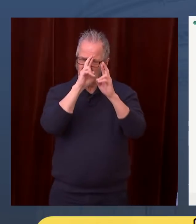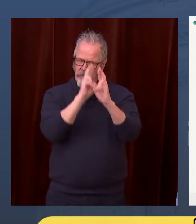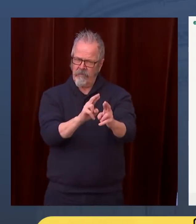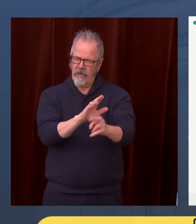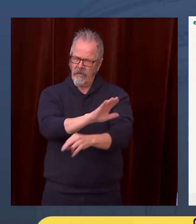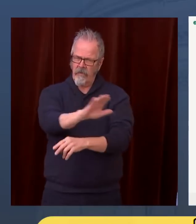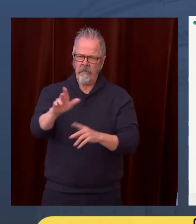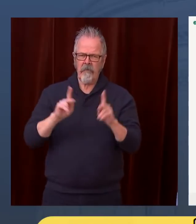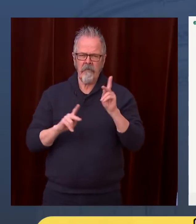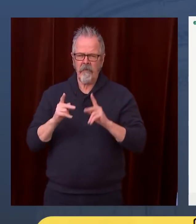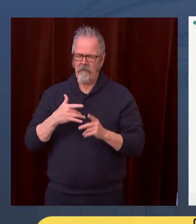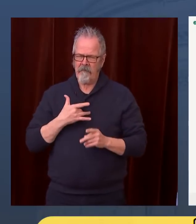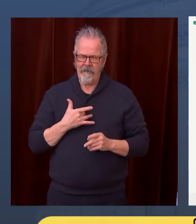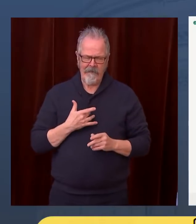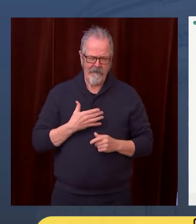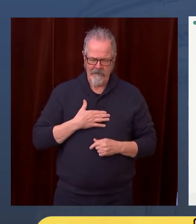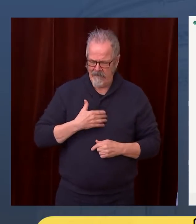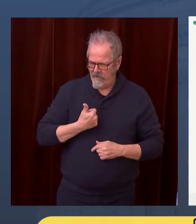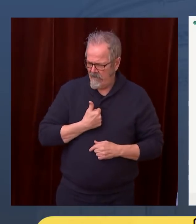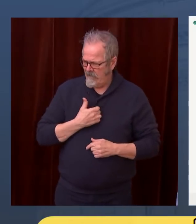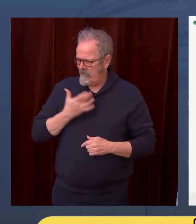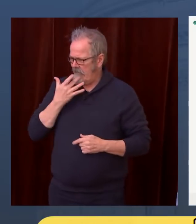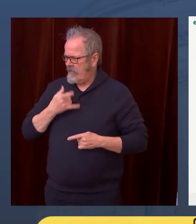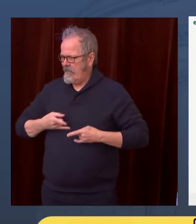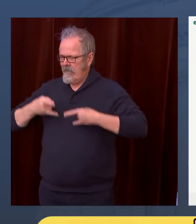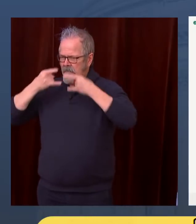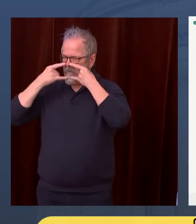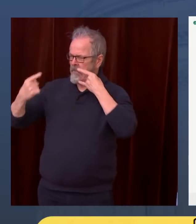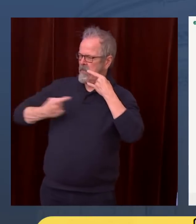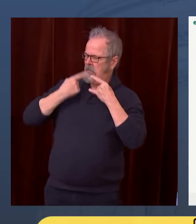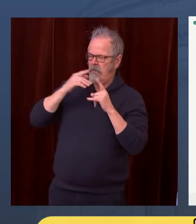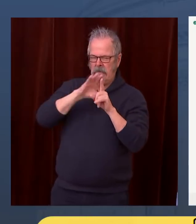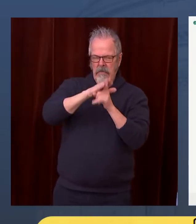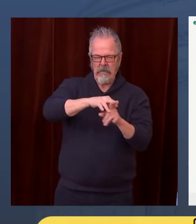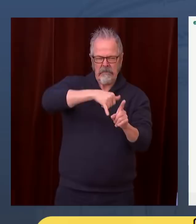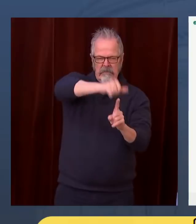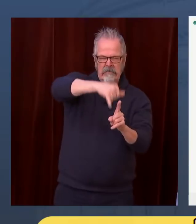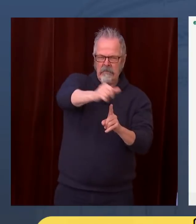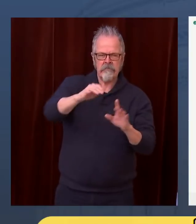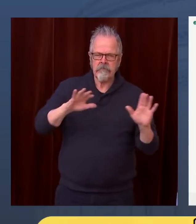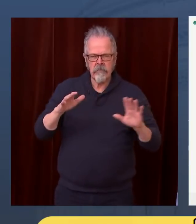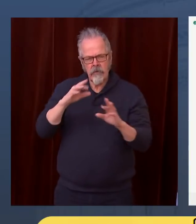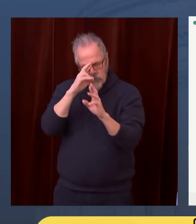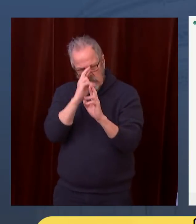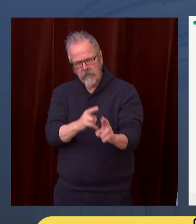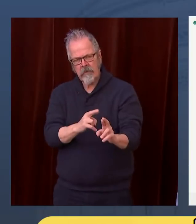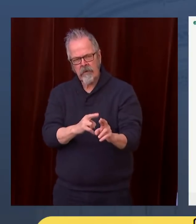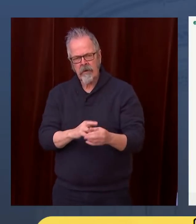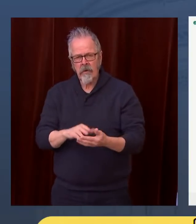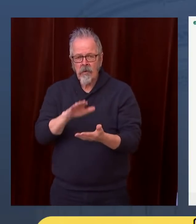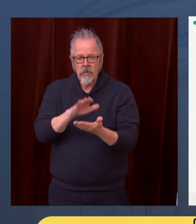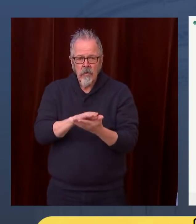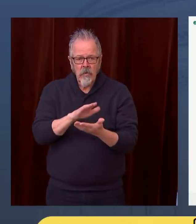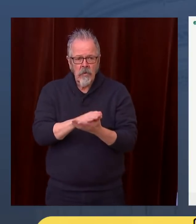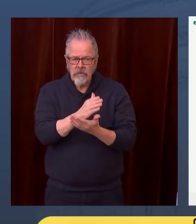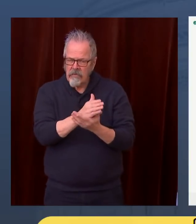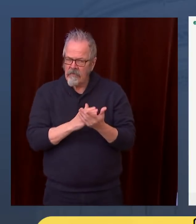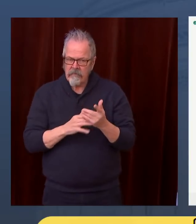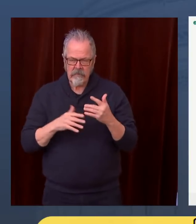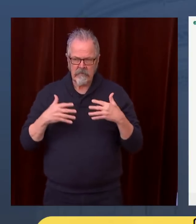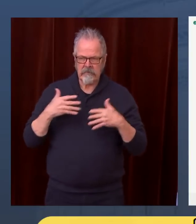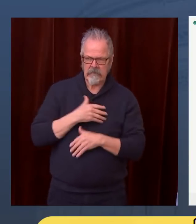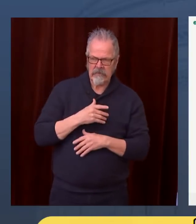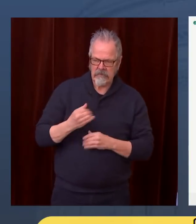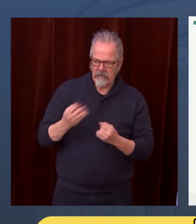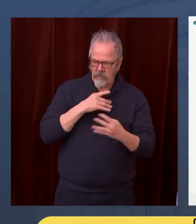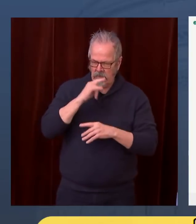feel comfortable wearing masks, our kids, there's many who still want to continue to wear masks through the end of the school year.